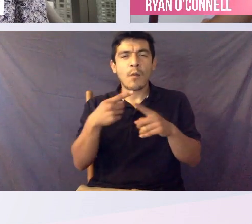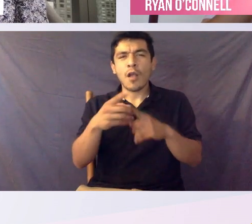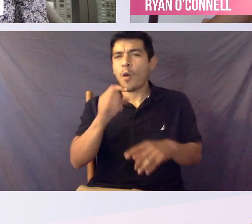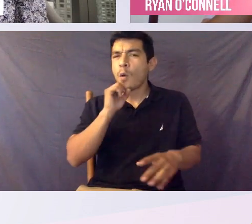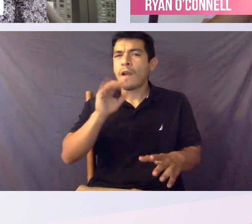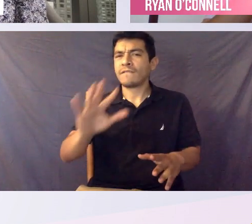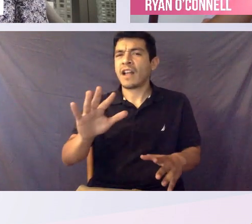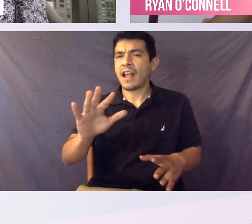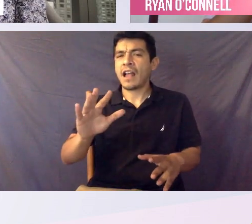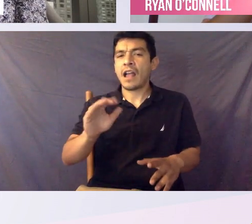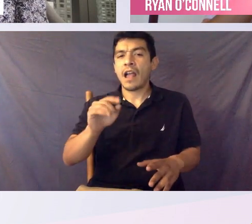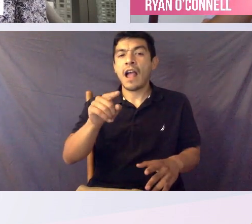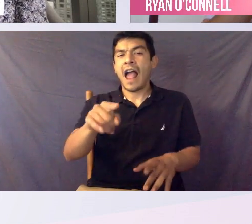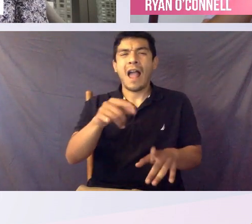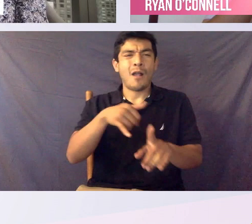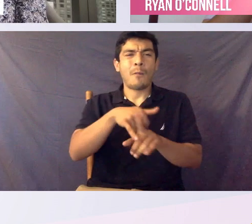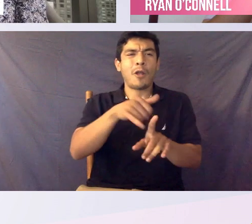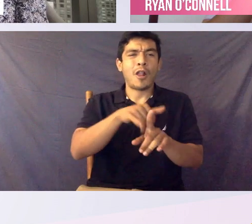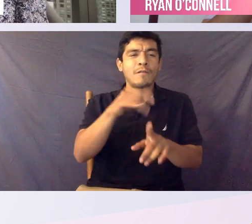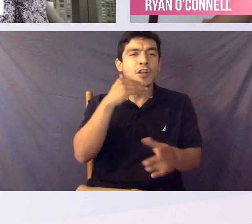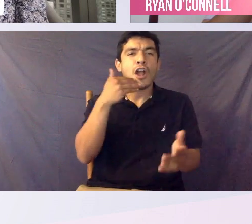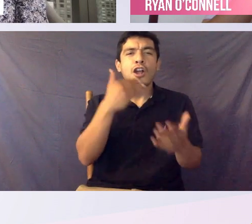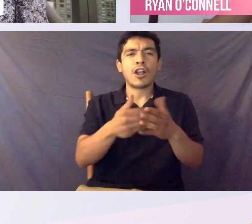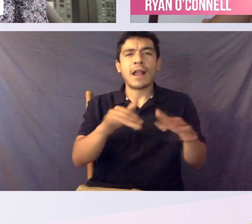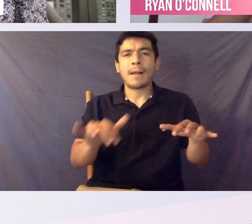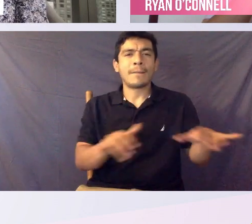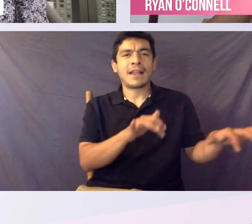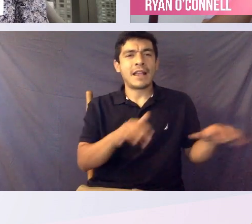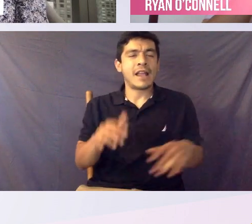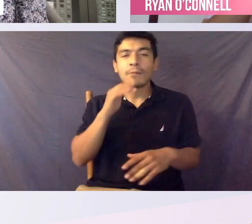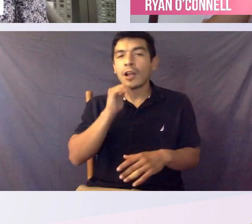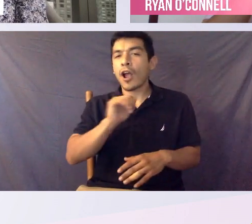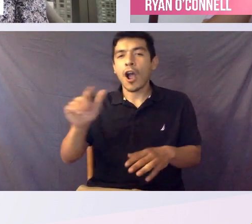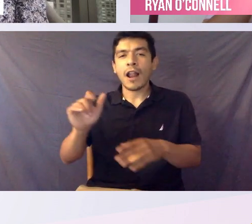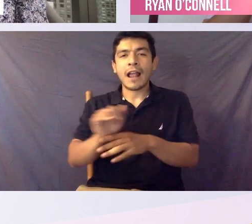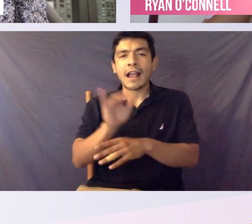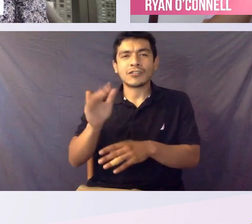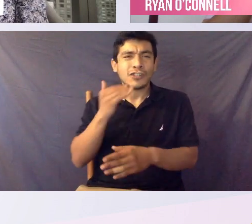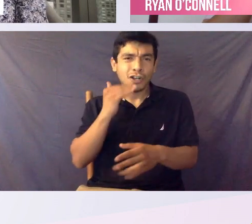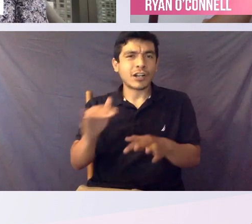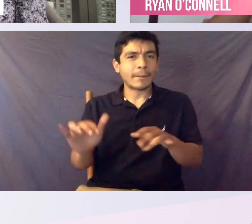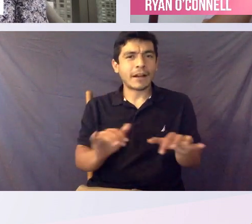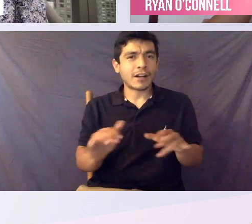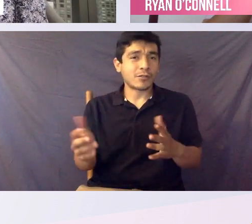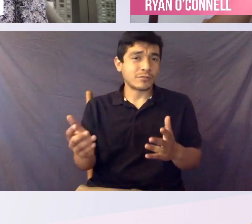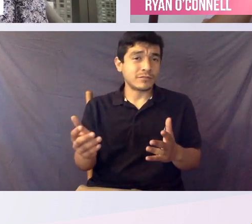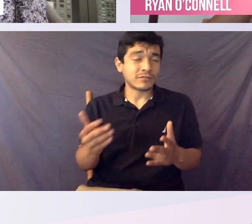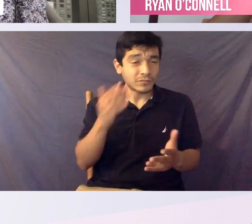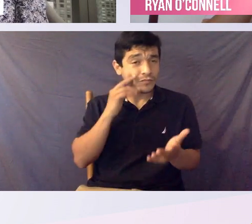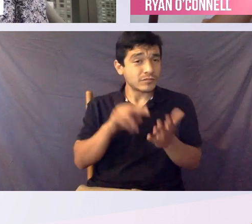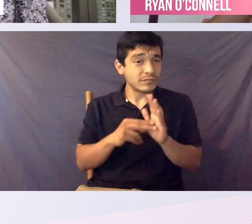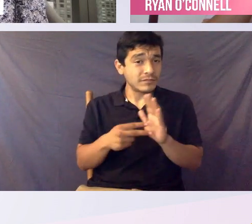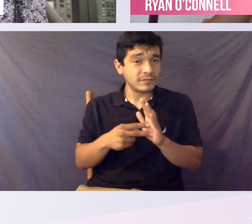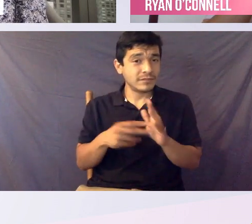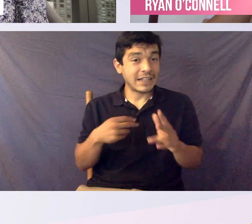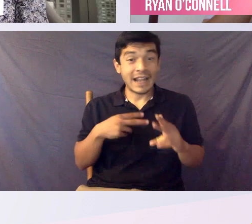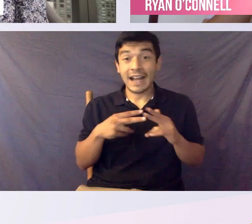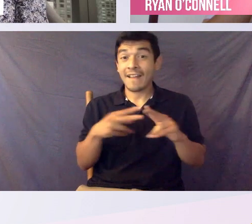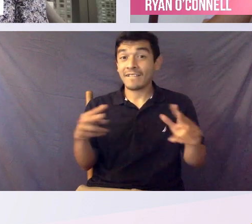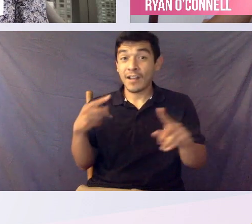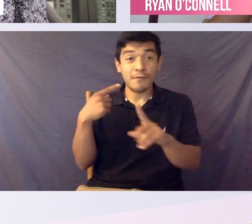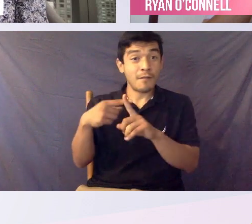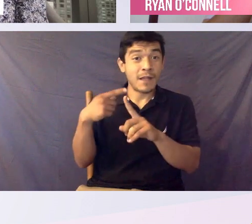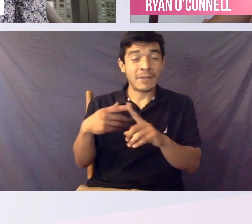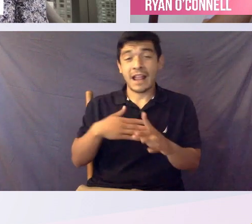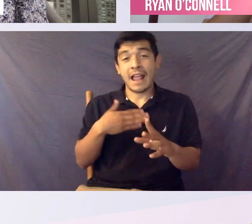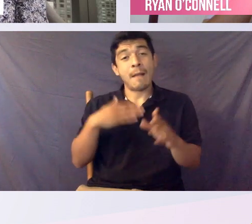bullied for being good at classical piano because that's what all Asians are good at, you know. And I'm a very positive, happy person,